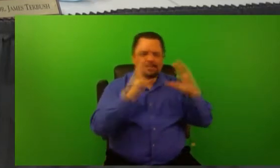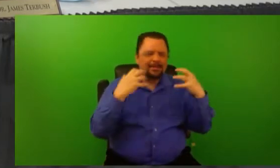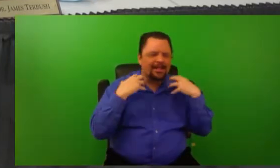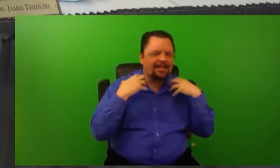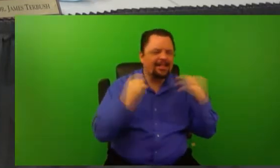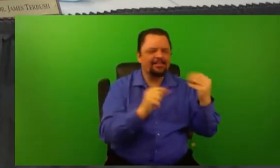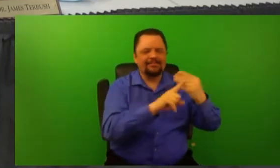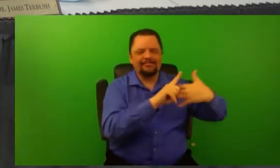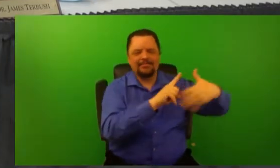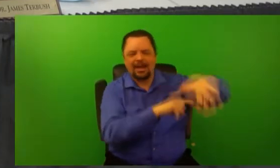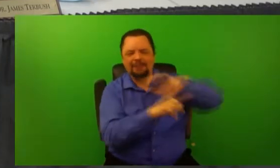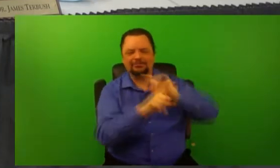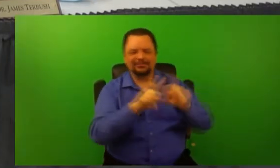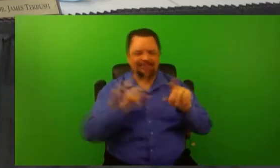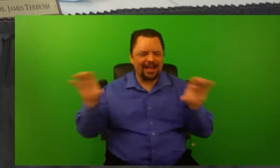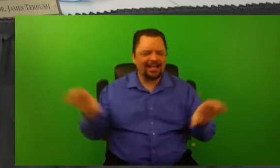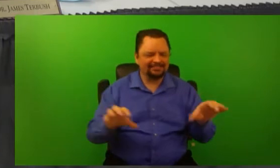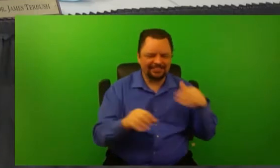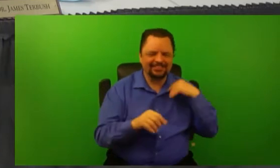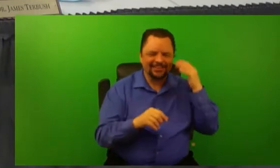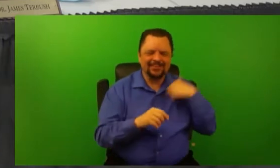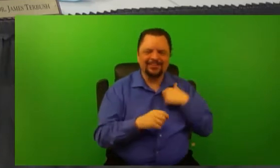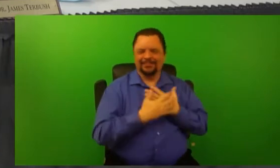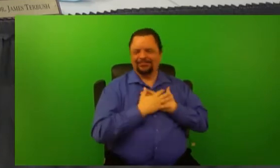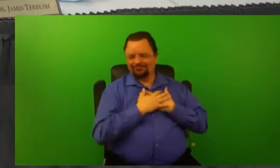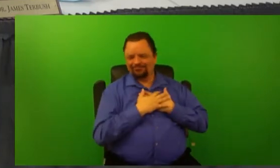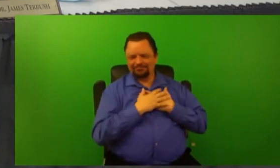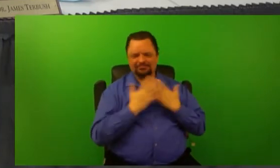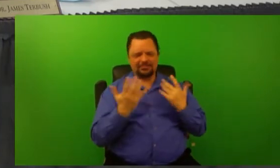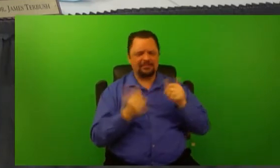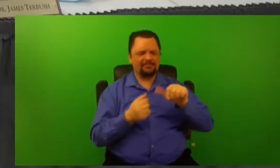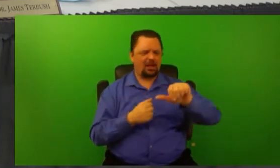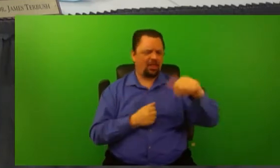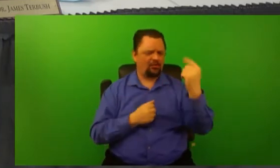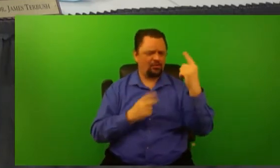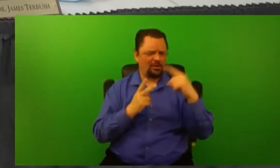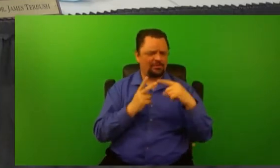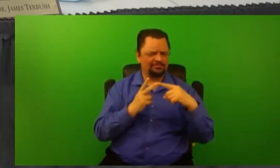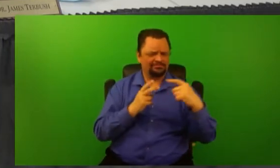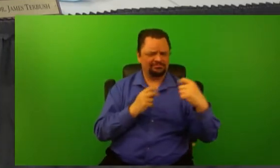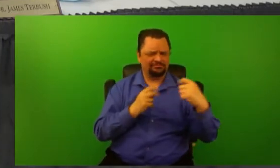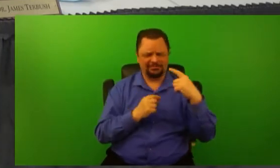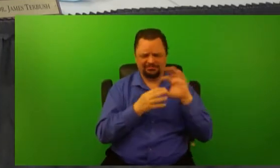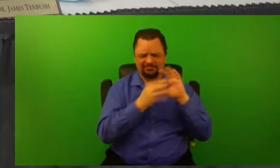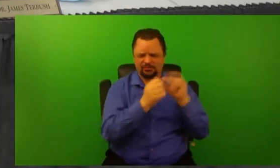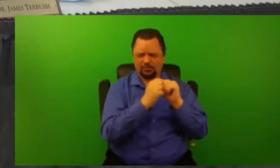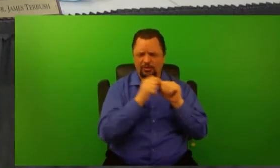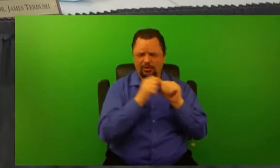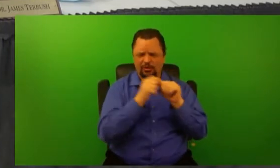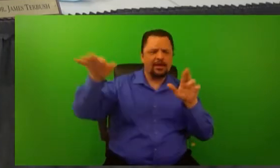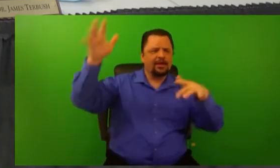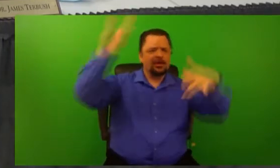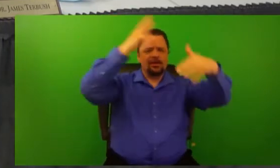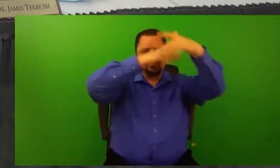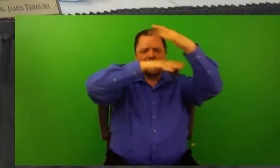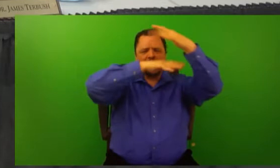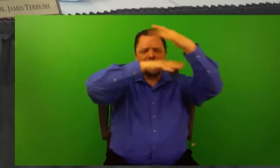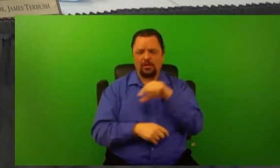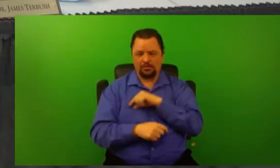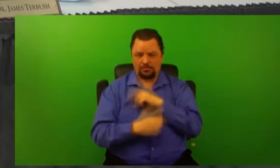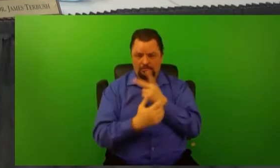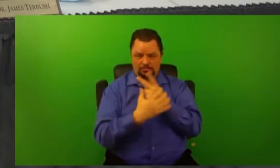activities here in Colorado. The other one had to do with air quality issues, both good